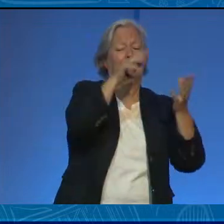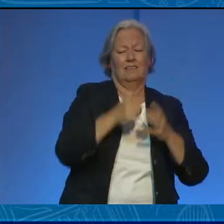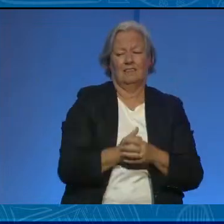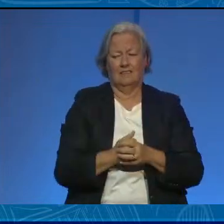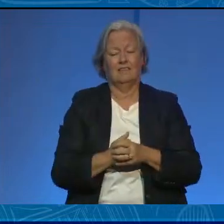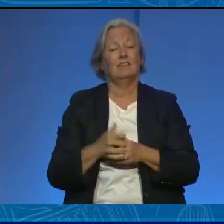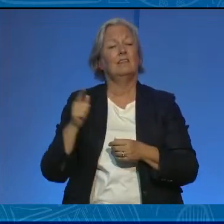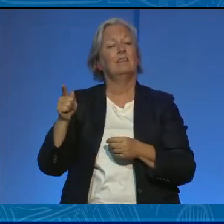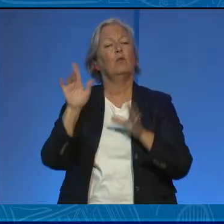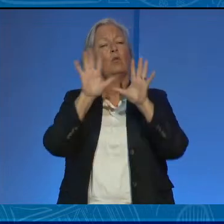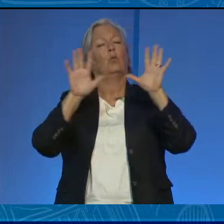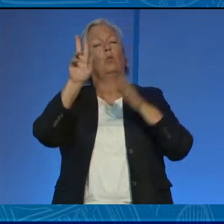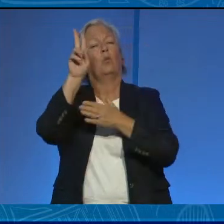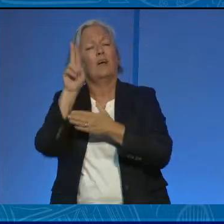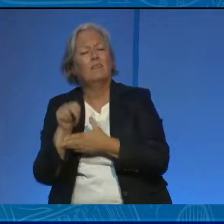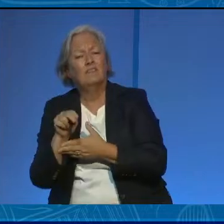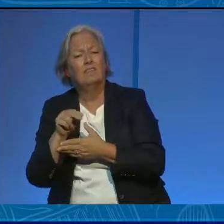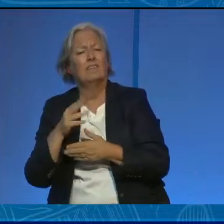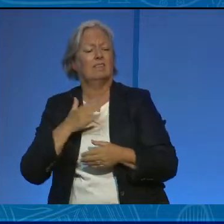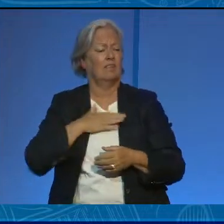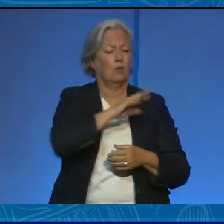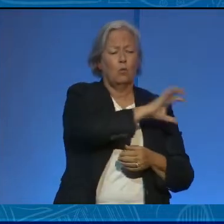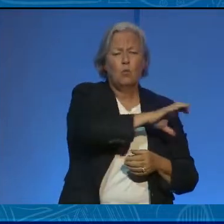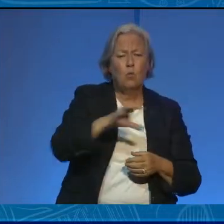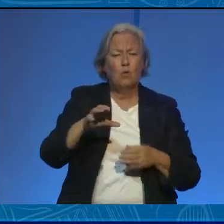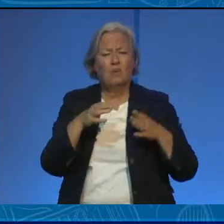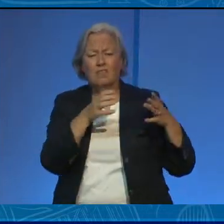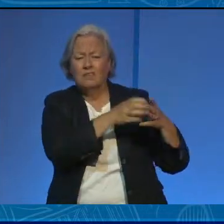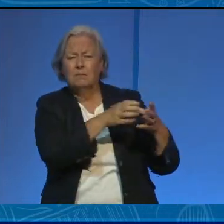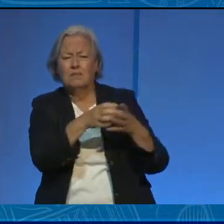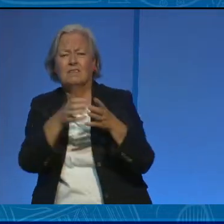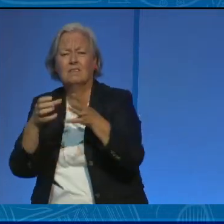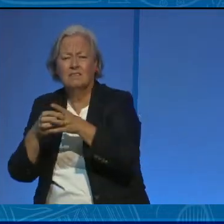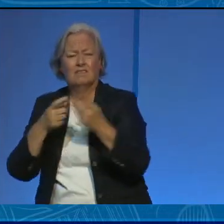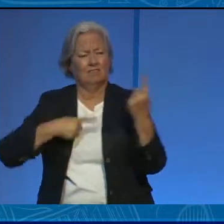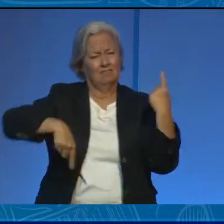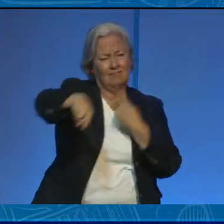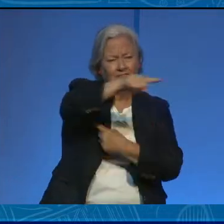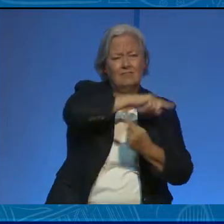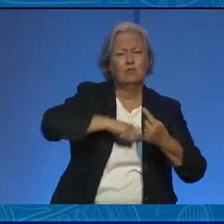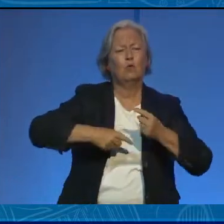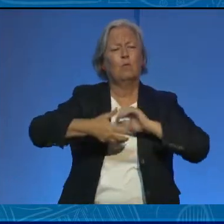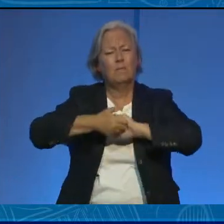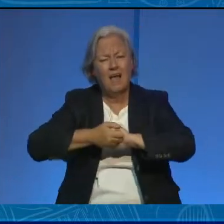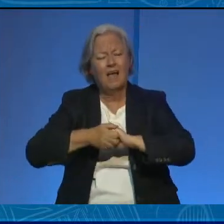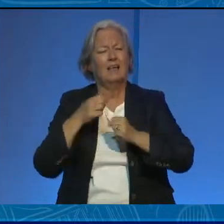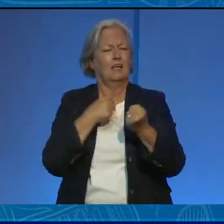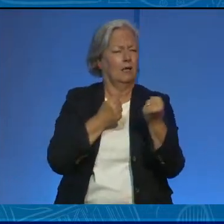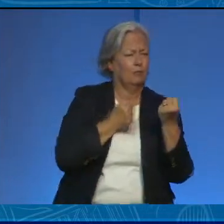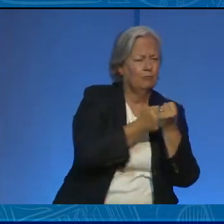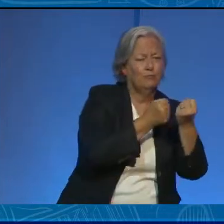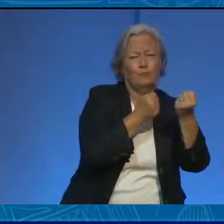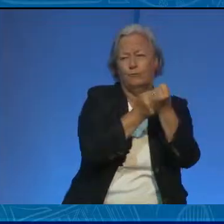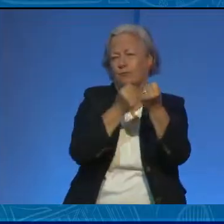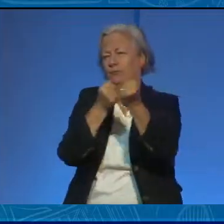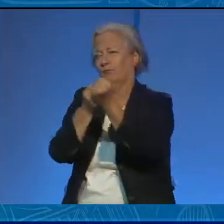our country teams and regional partners, stand ready to support all of you in your efforts.